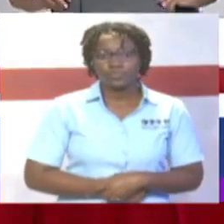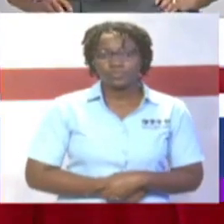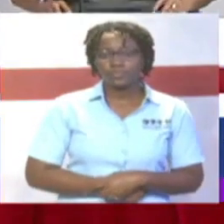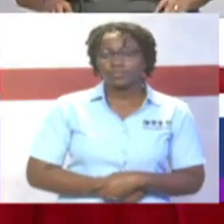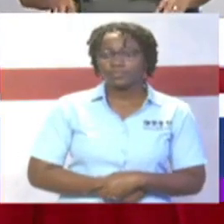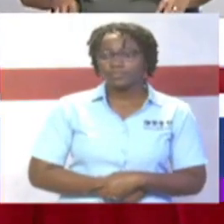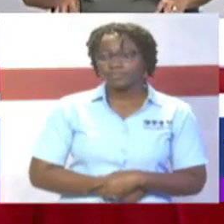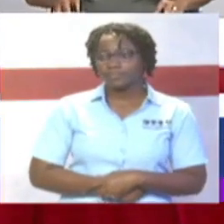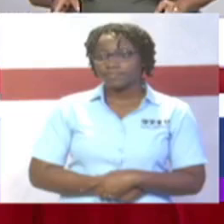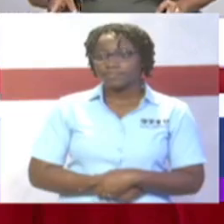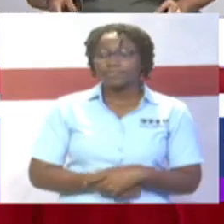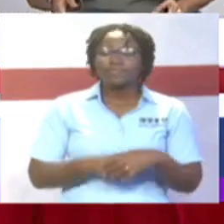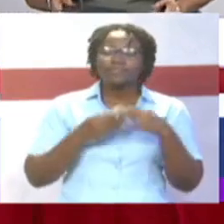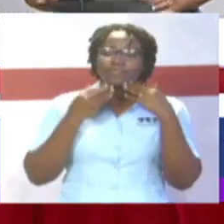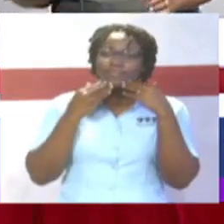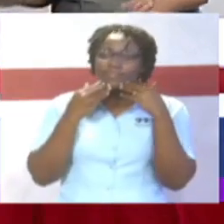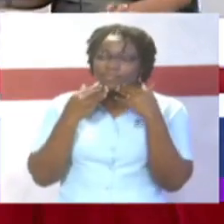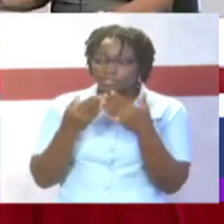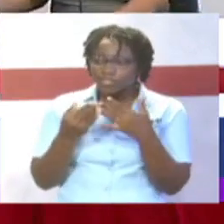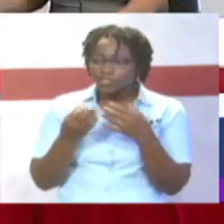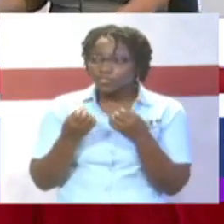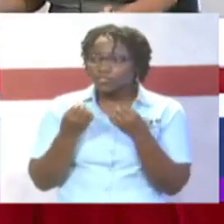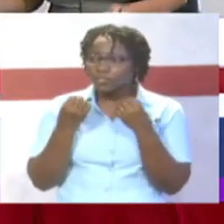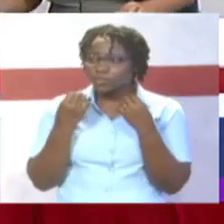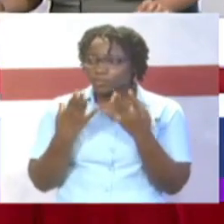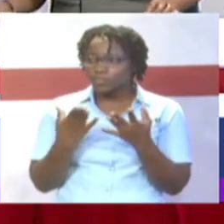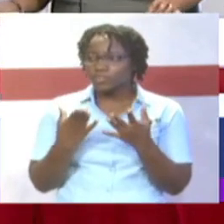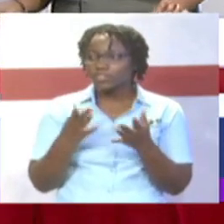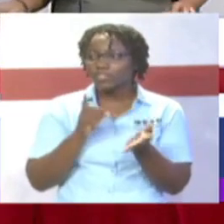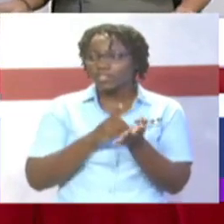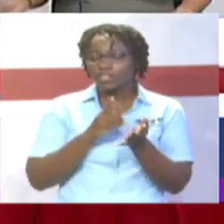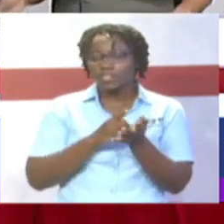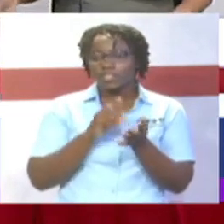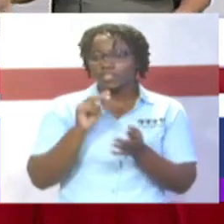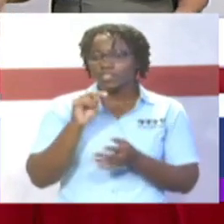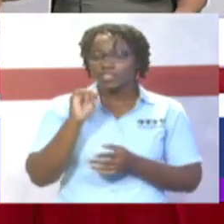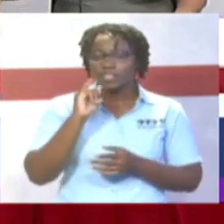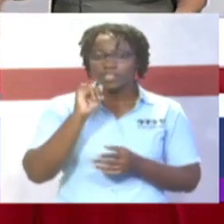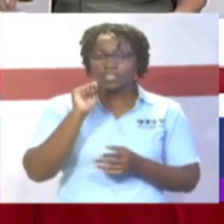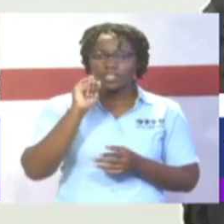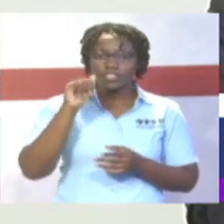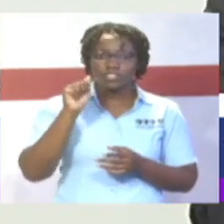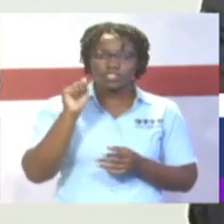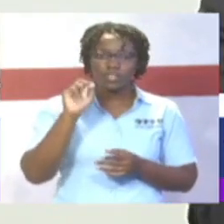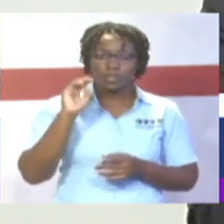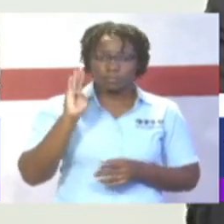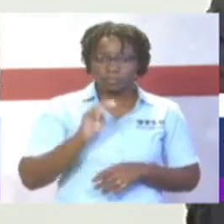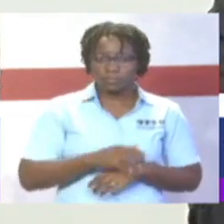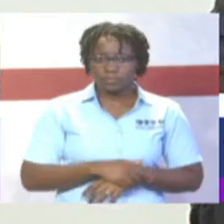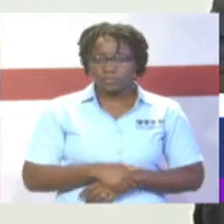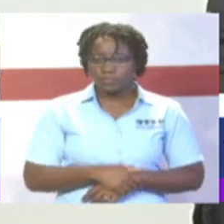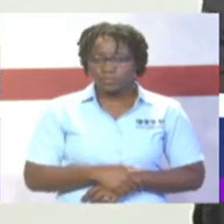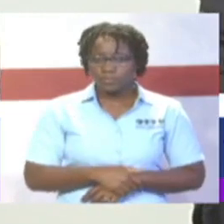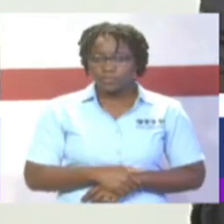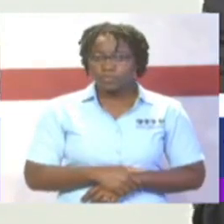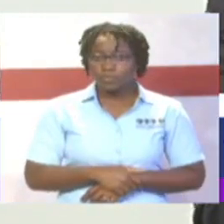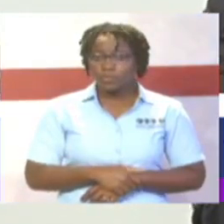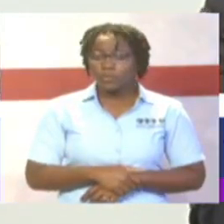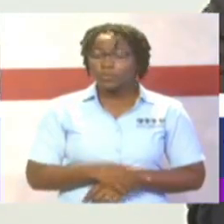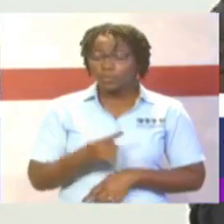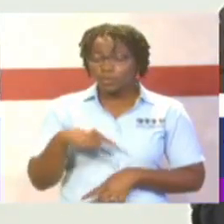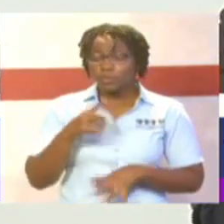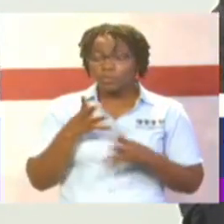And thank you very much, Dr. LeBlanc. Dr. LeBlanc literally just came straight off a plane and to the studio, and we want to thank her